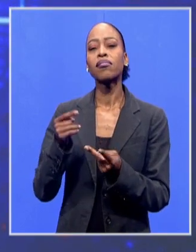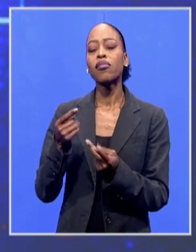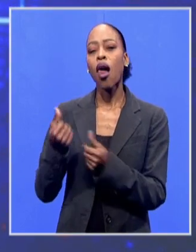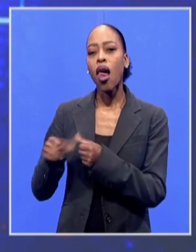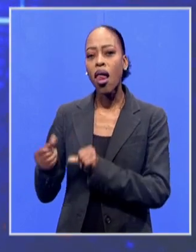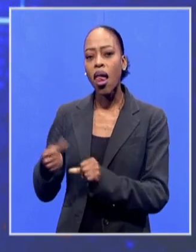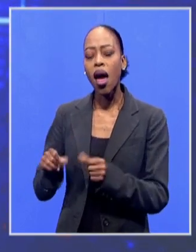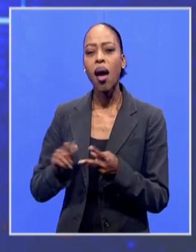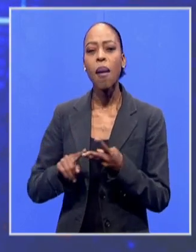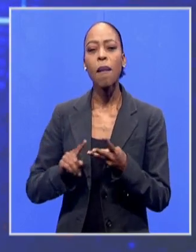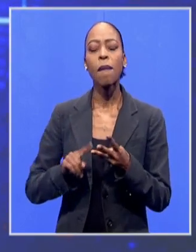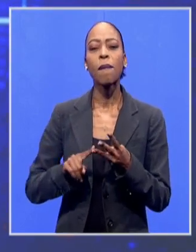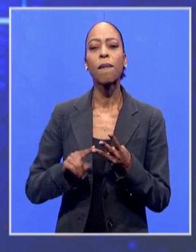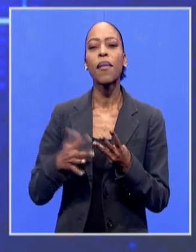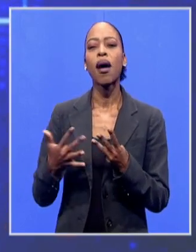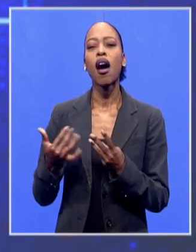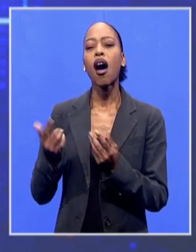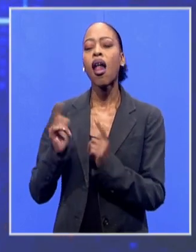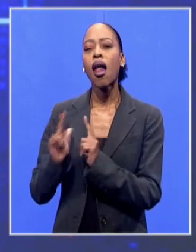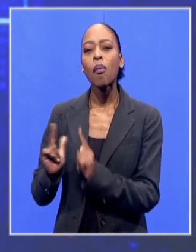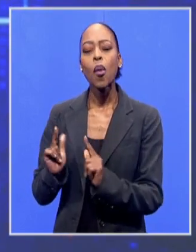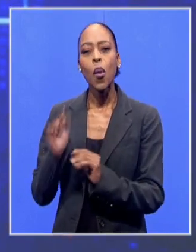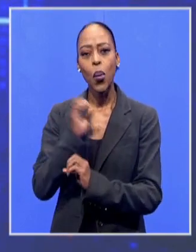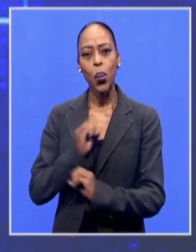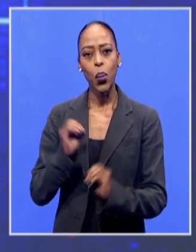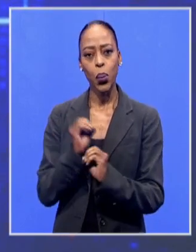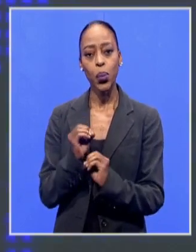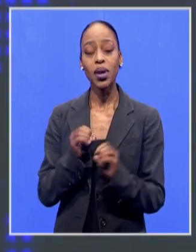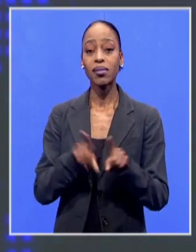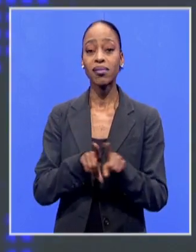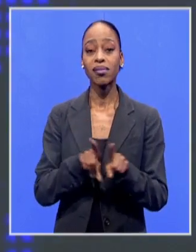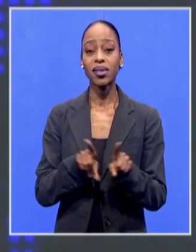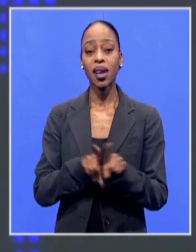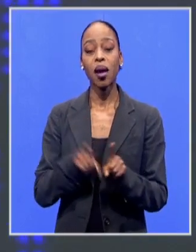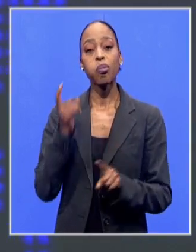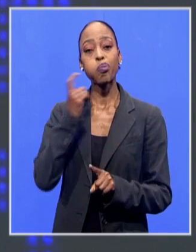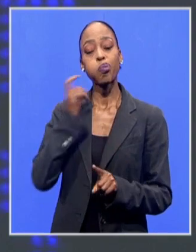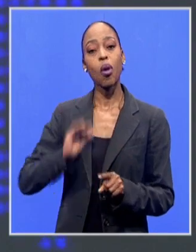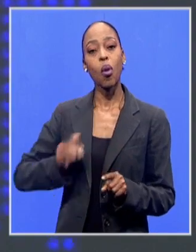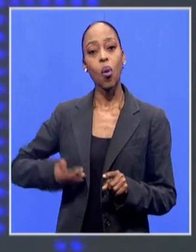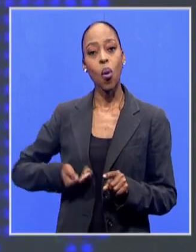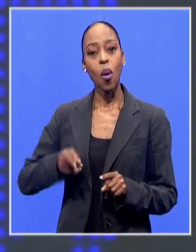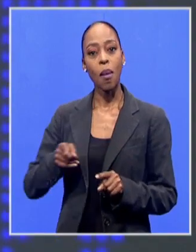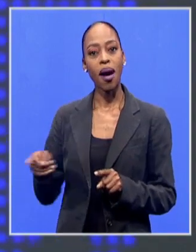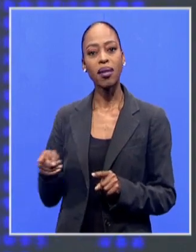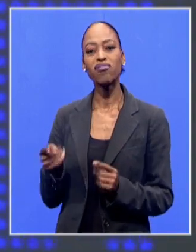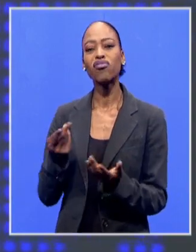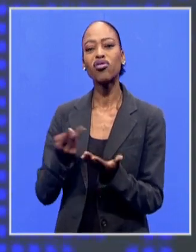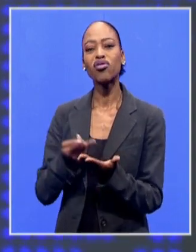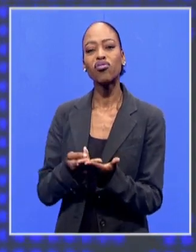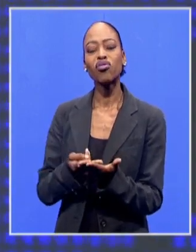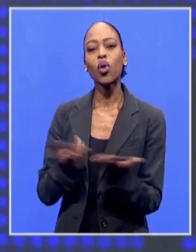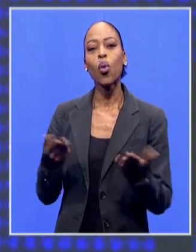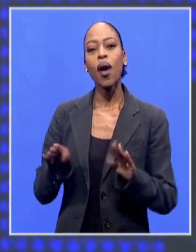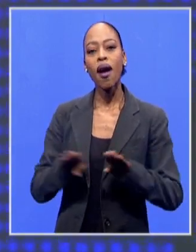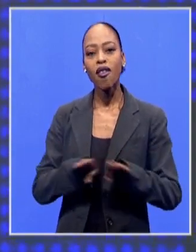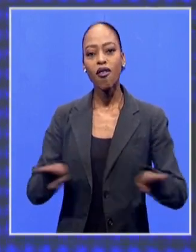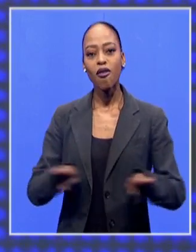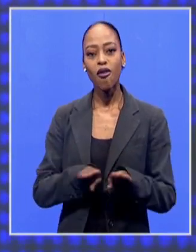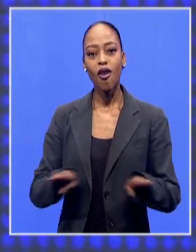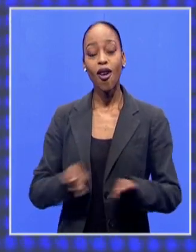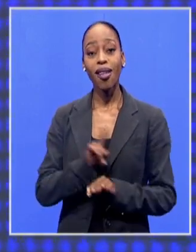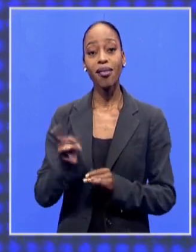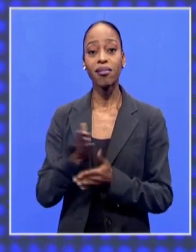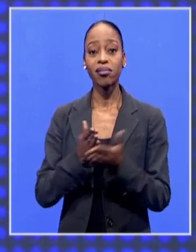mothers sleeping on the floor, hotel personnel raped on the premises, staff property stolen. And these are only some of